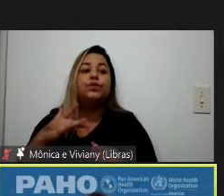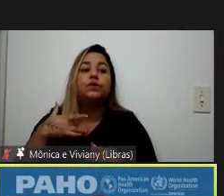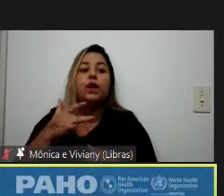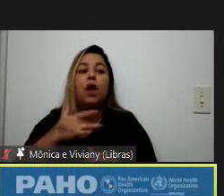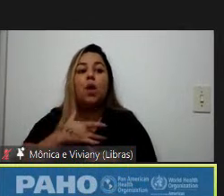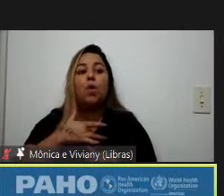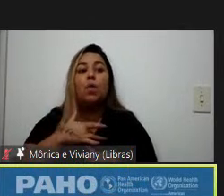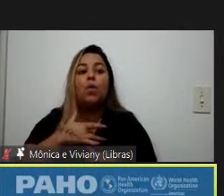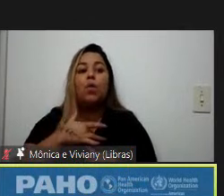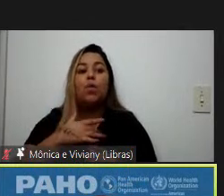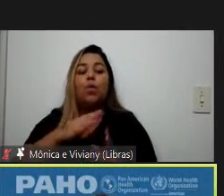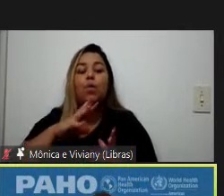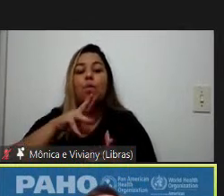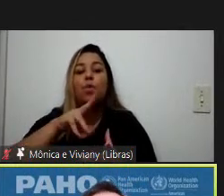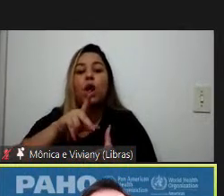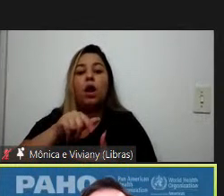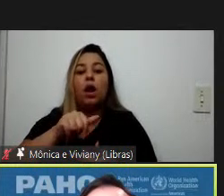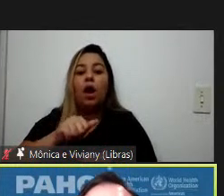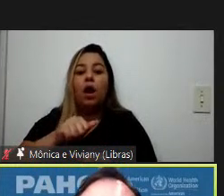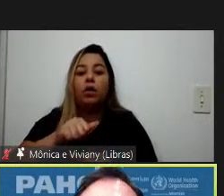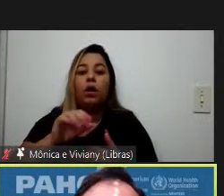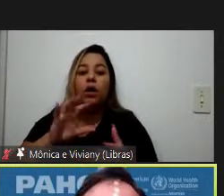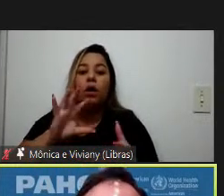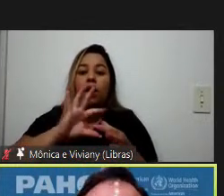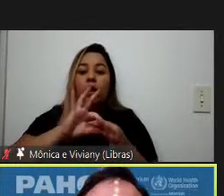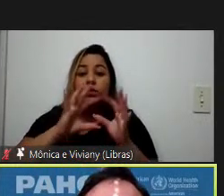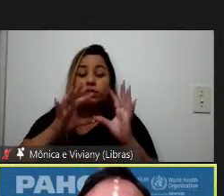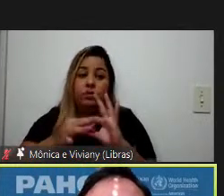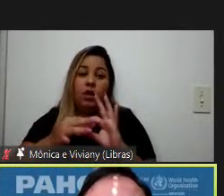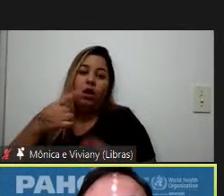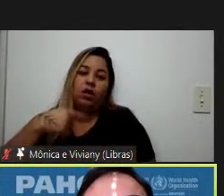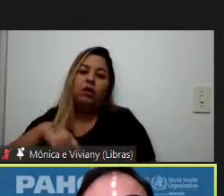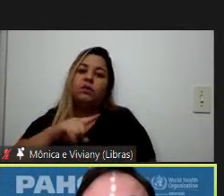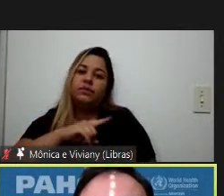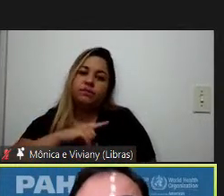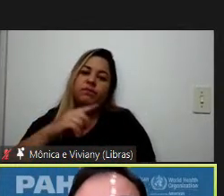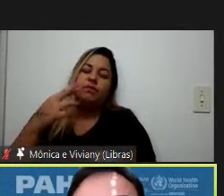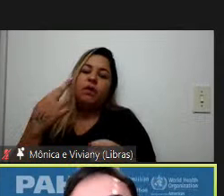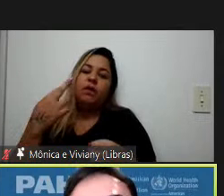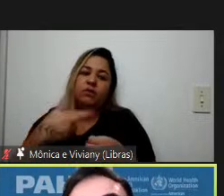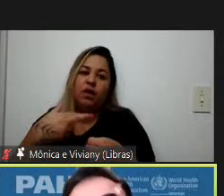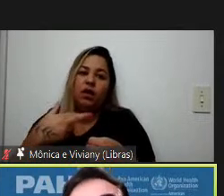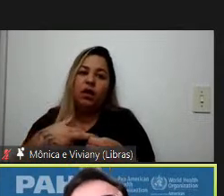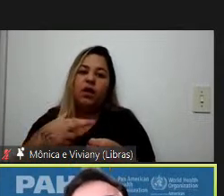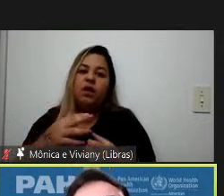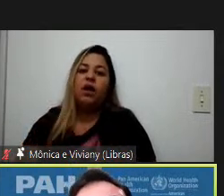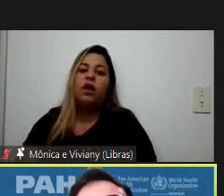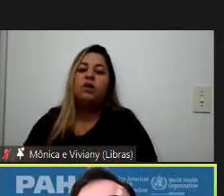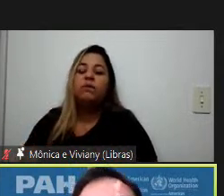of universal health. In the context of our region,